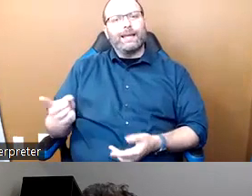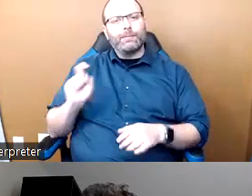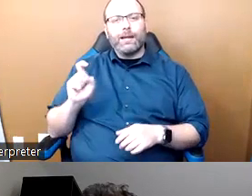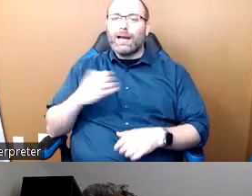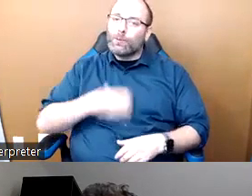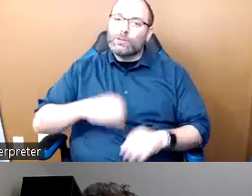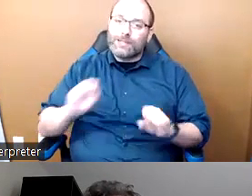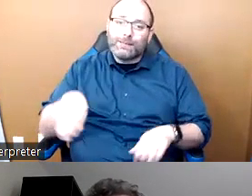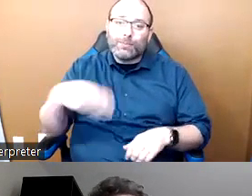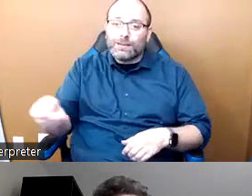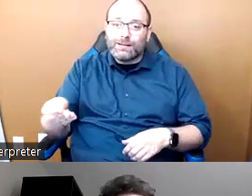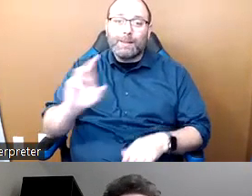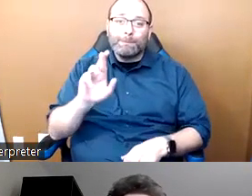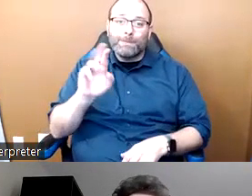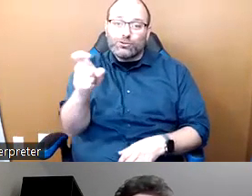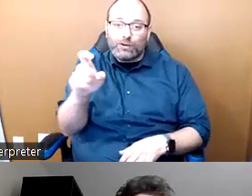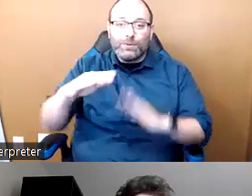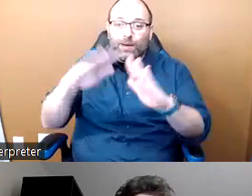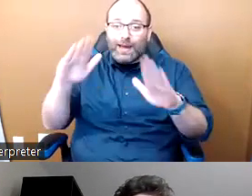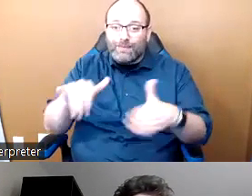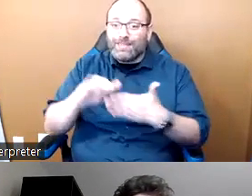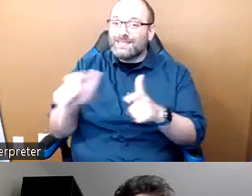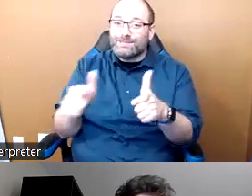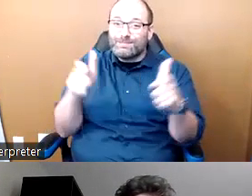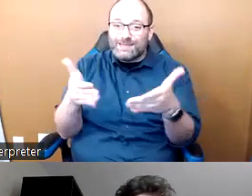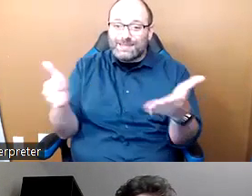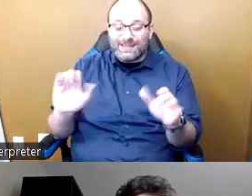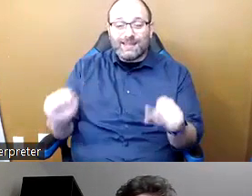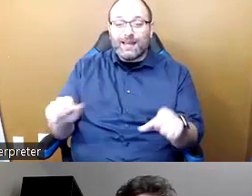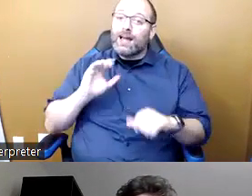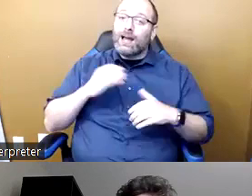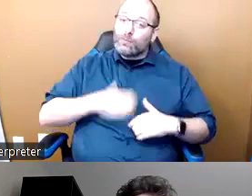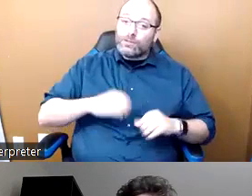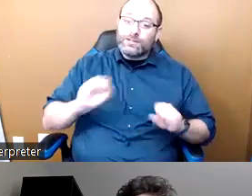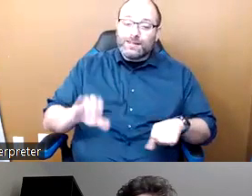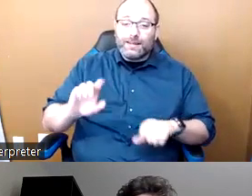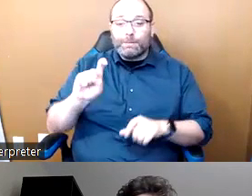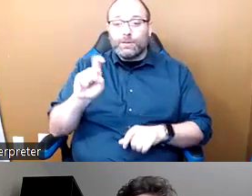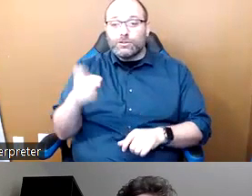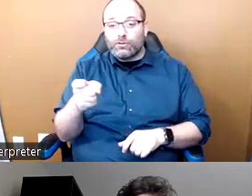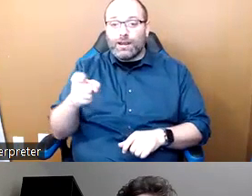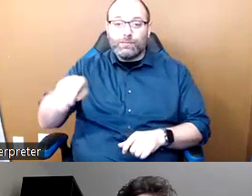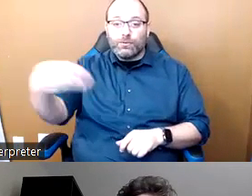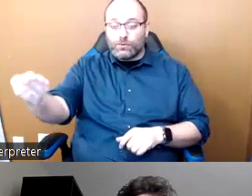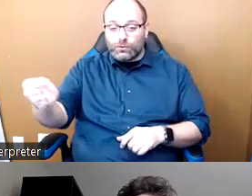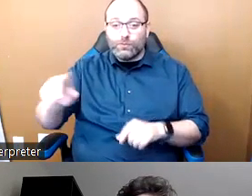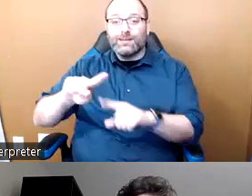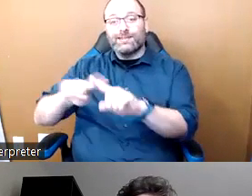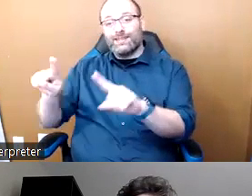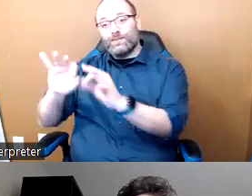you a house, because like this is the biggest thing that's going on in your life, or I wish I could prescribe you a different family. I wish they weren't just like so